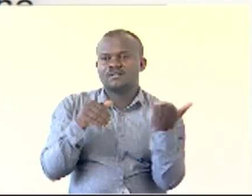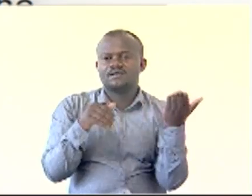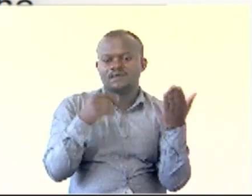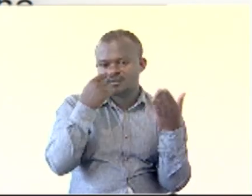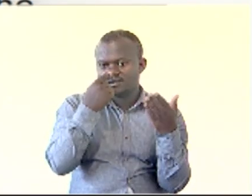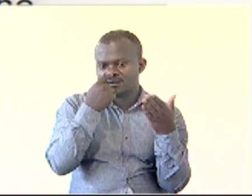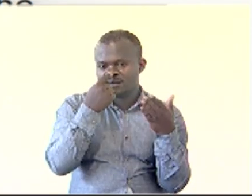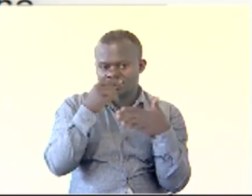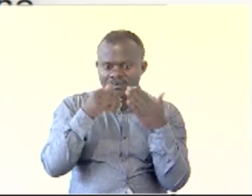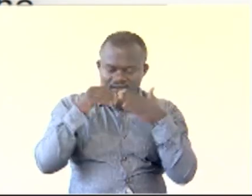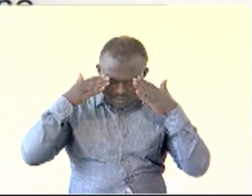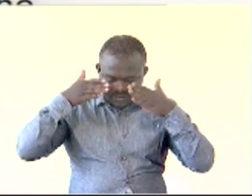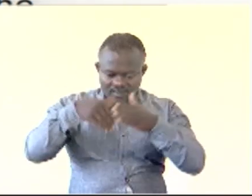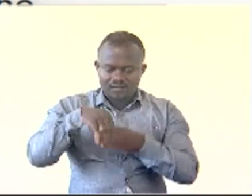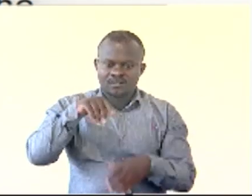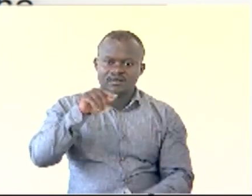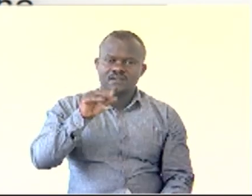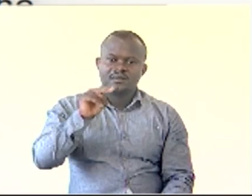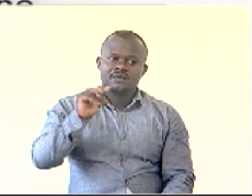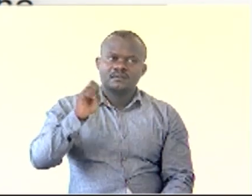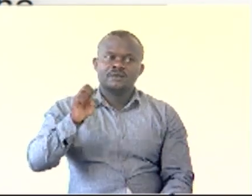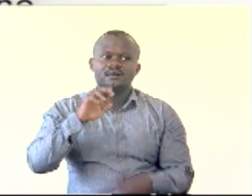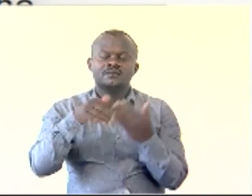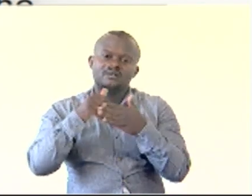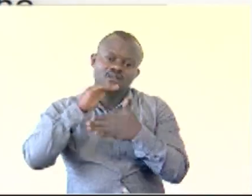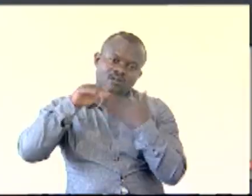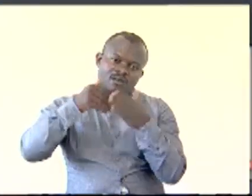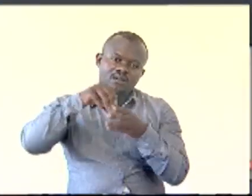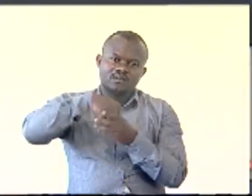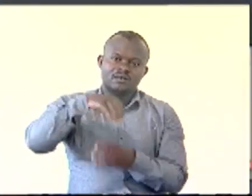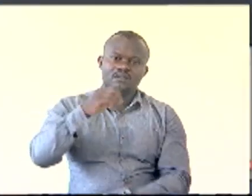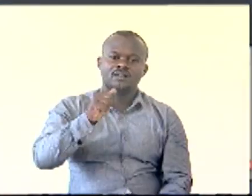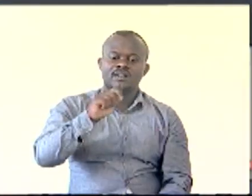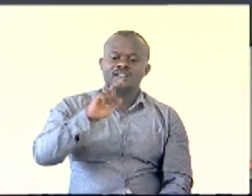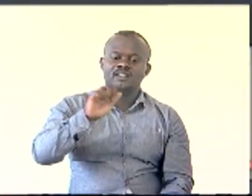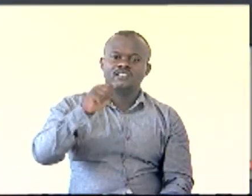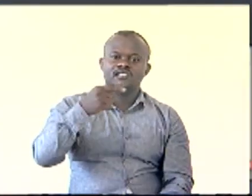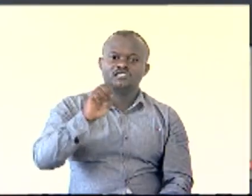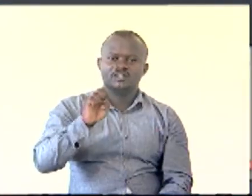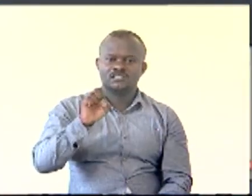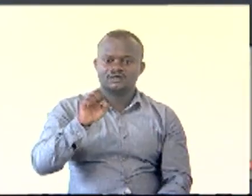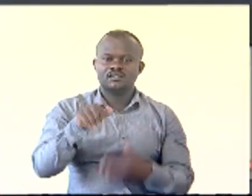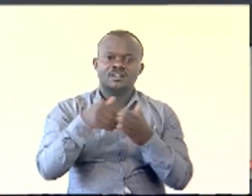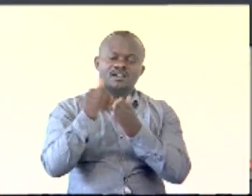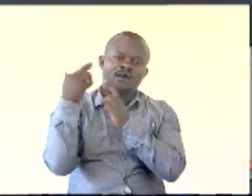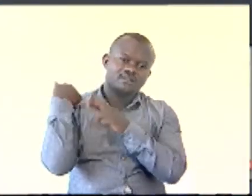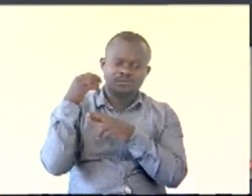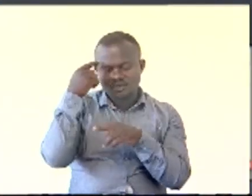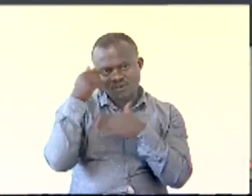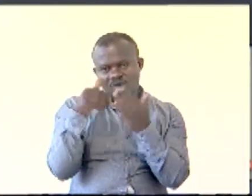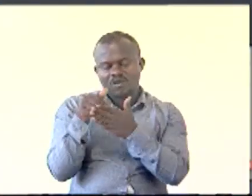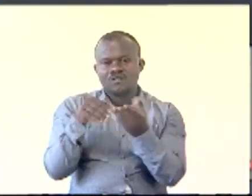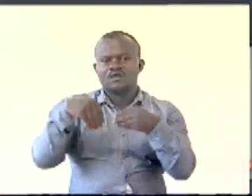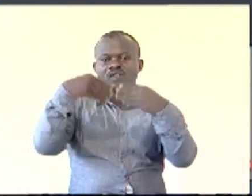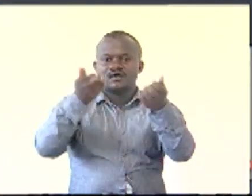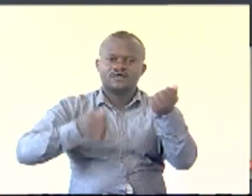the esophagus, the pinna of the ear, all these are made up of the cartilages. And I mentioned cartilages, they are responsible for